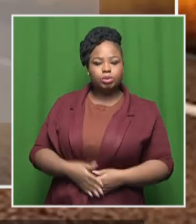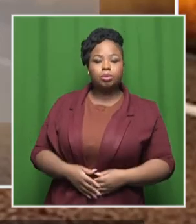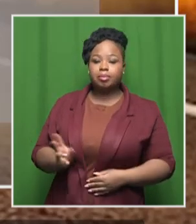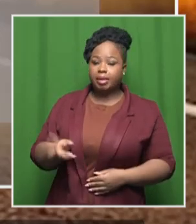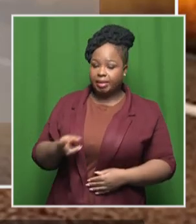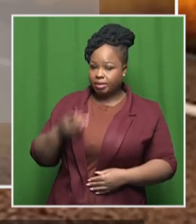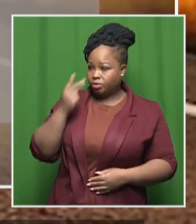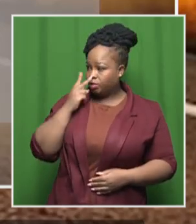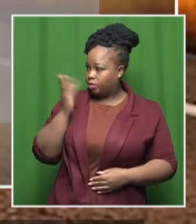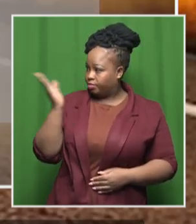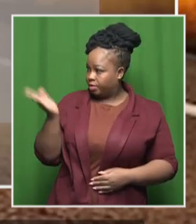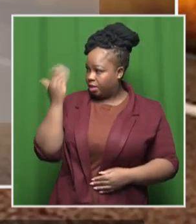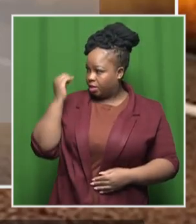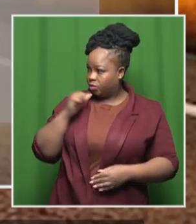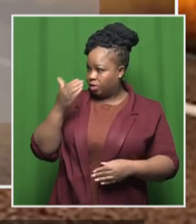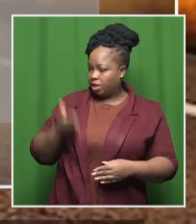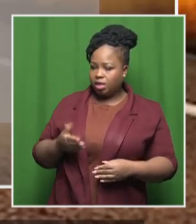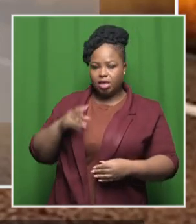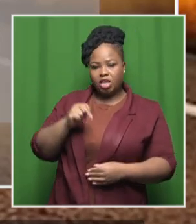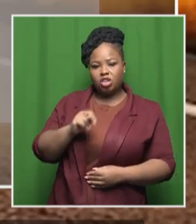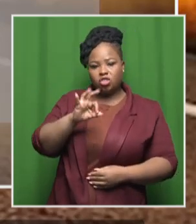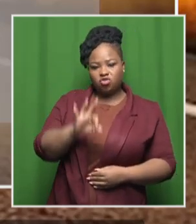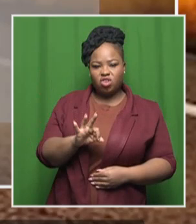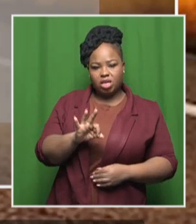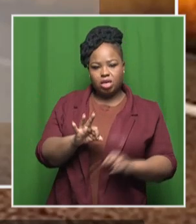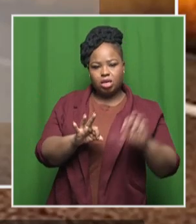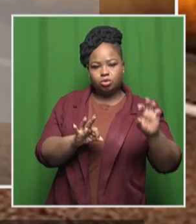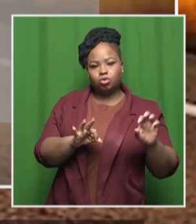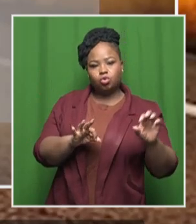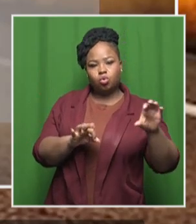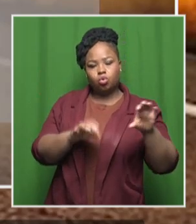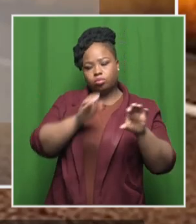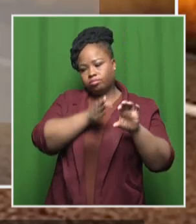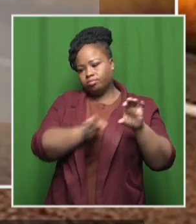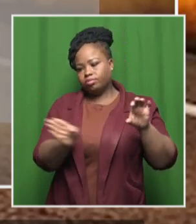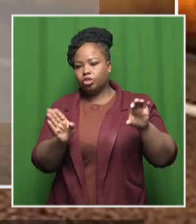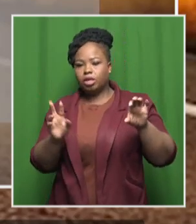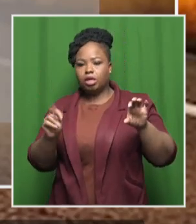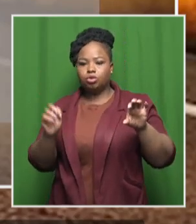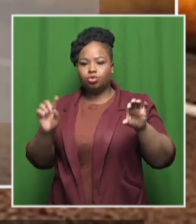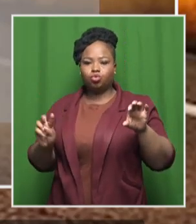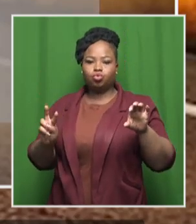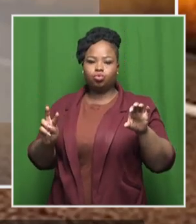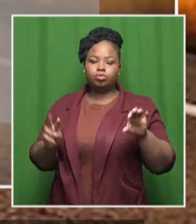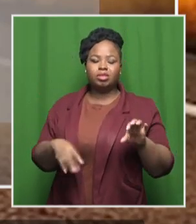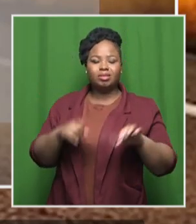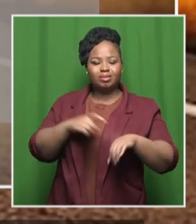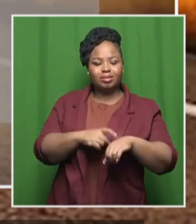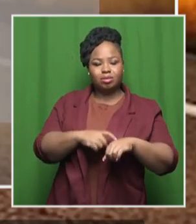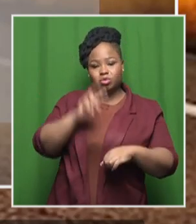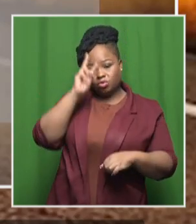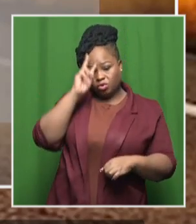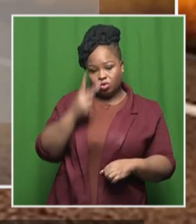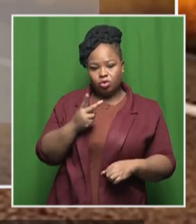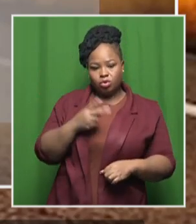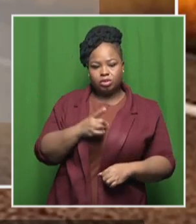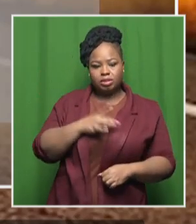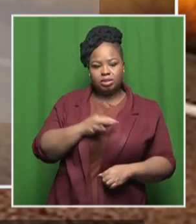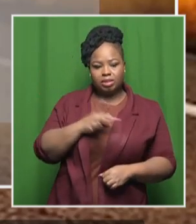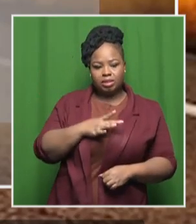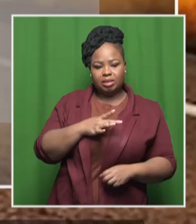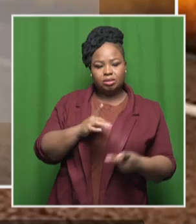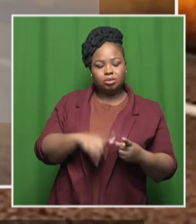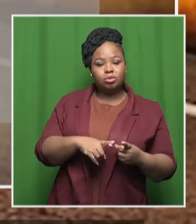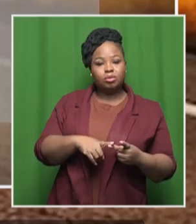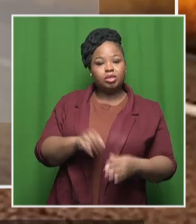we saw last weekend with Durban's N3 outbound being closed onto the N2 northbound all weekend from 2 p.m. on Saturday. That ramp will be closed